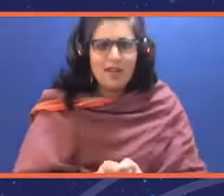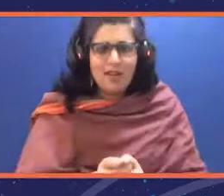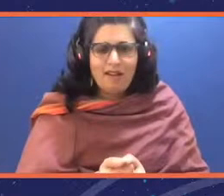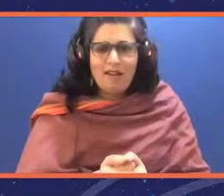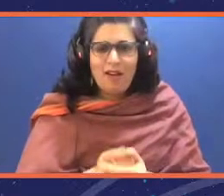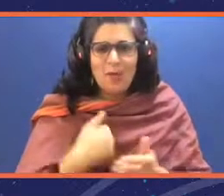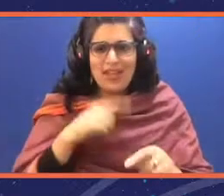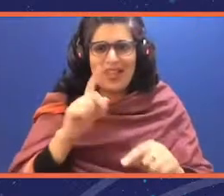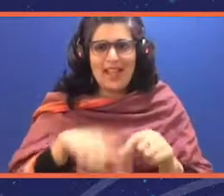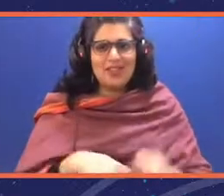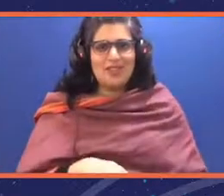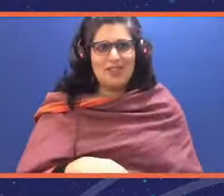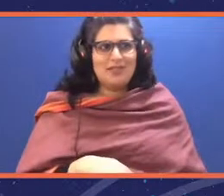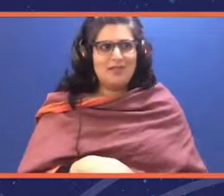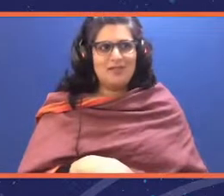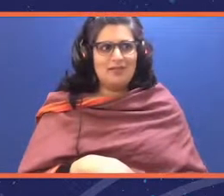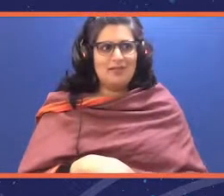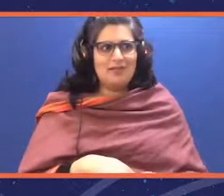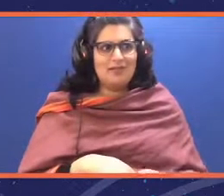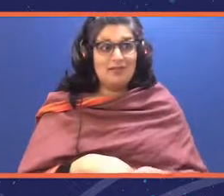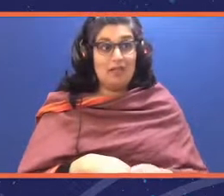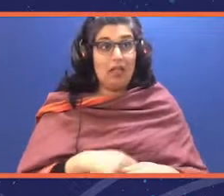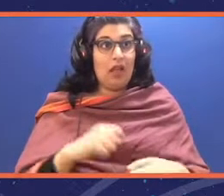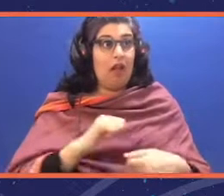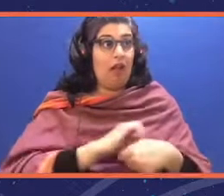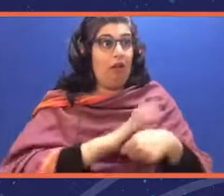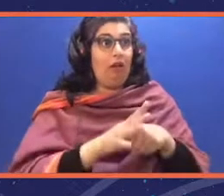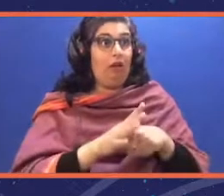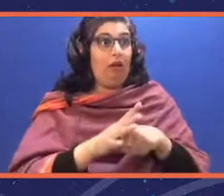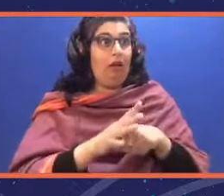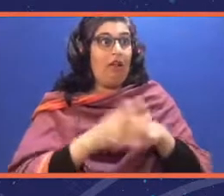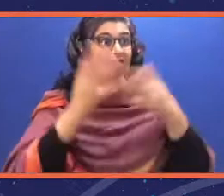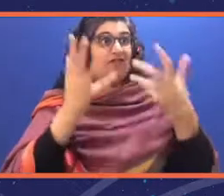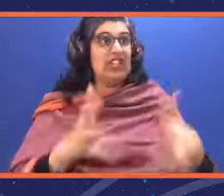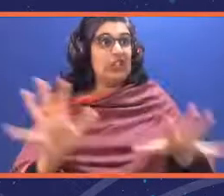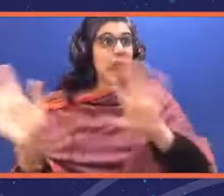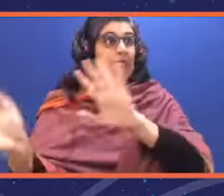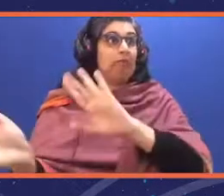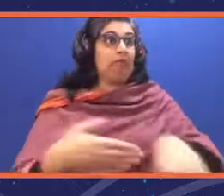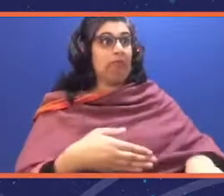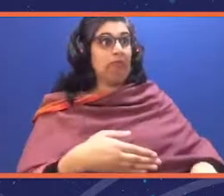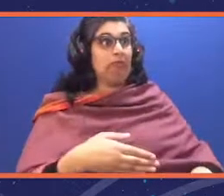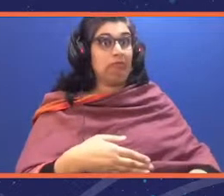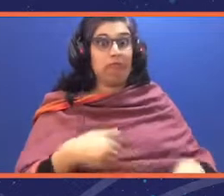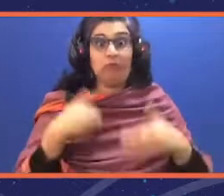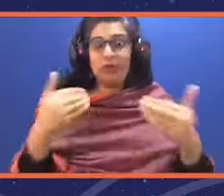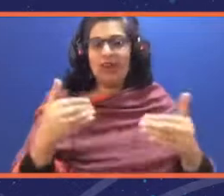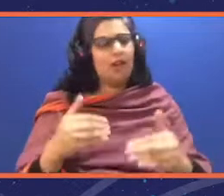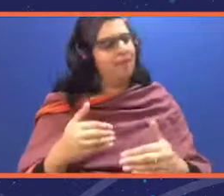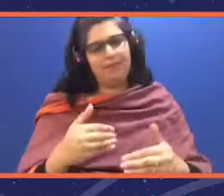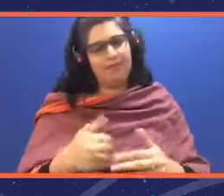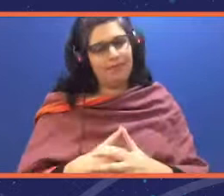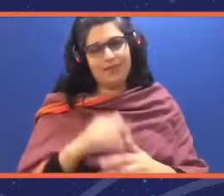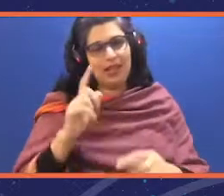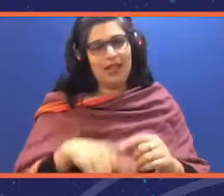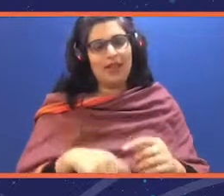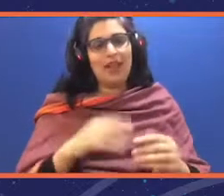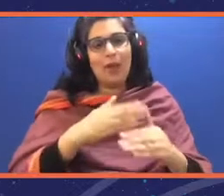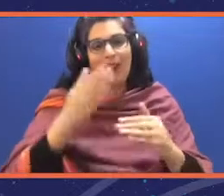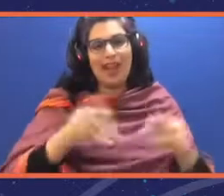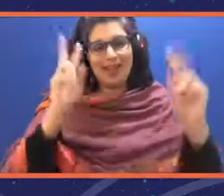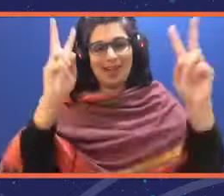move past what happened this past year. And I want to end on the quote in the next slide